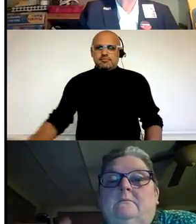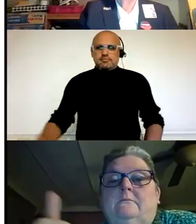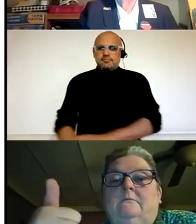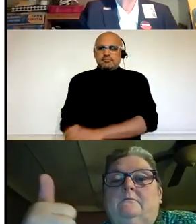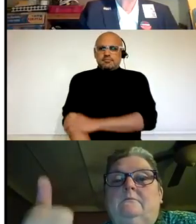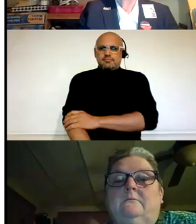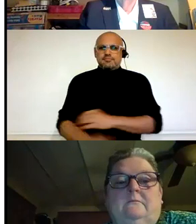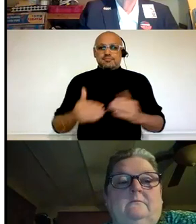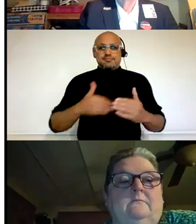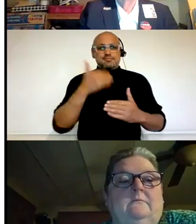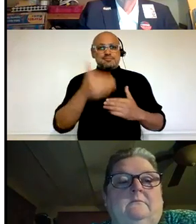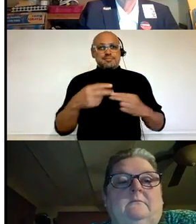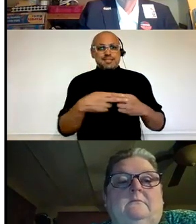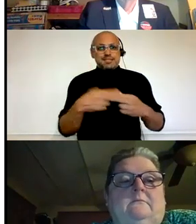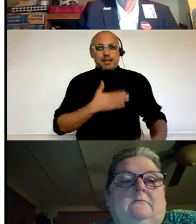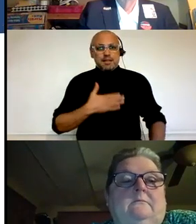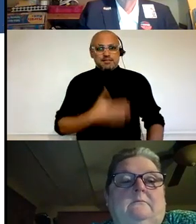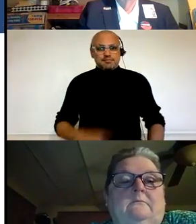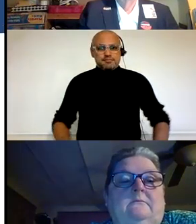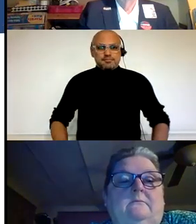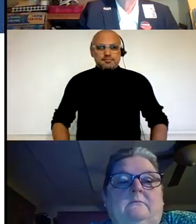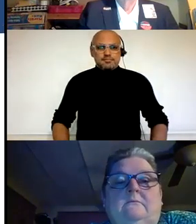Next slide, please.